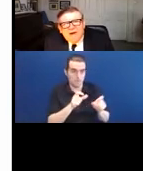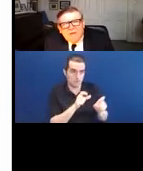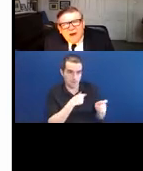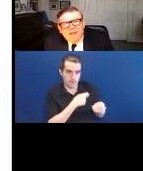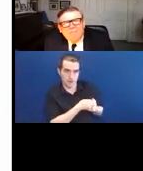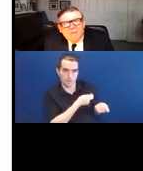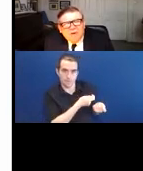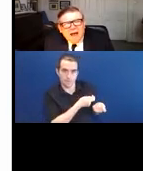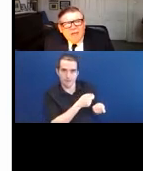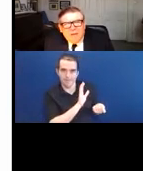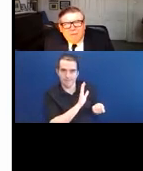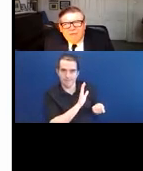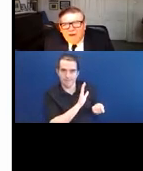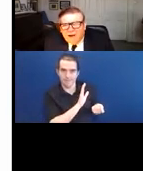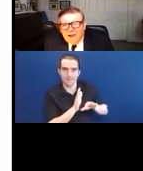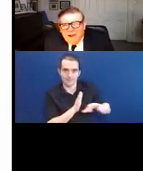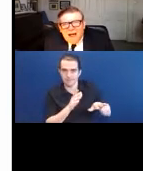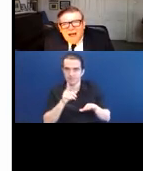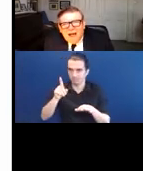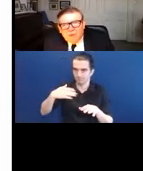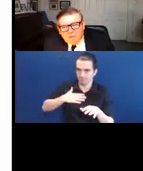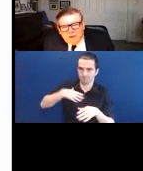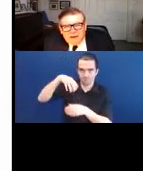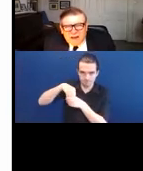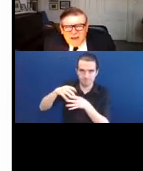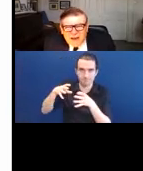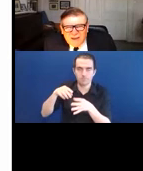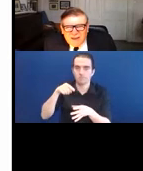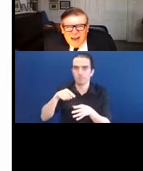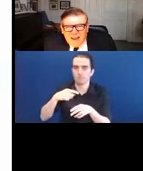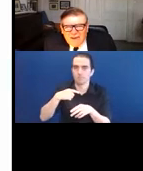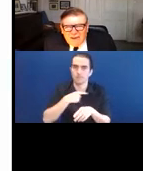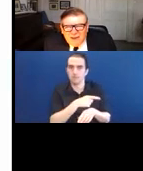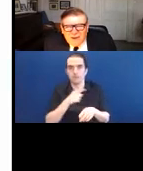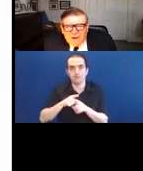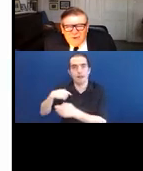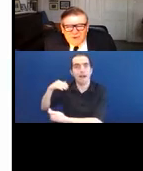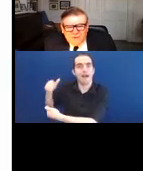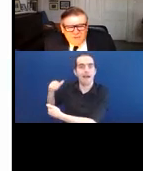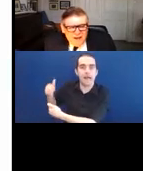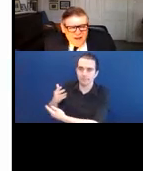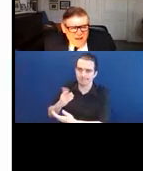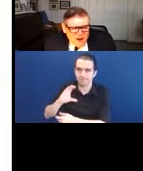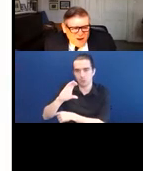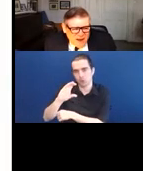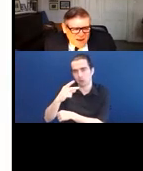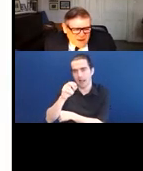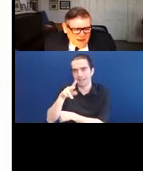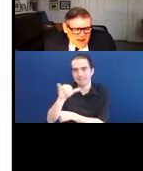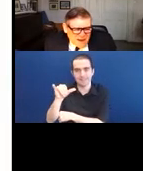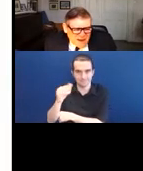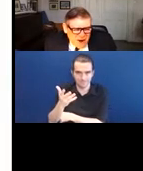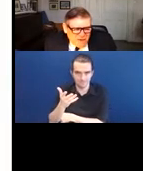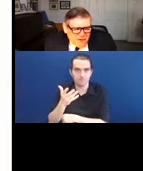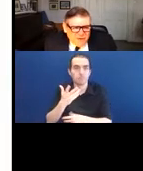voice rather than building up their profile. And we would continue to say that through this course. Okay, coming to the